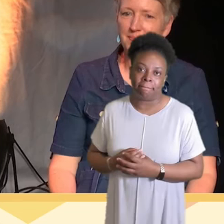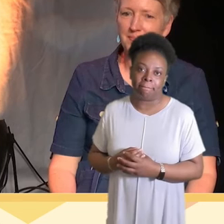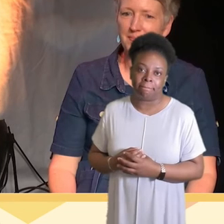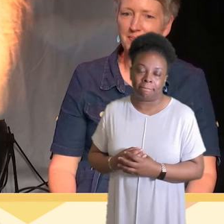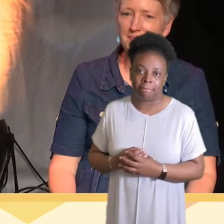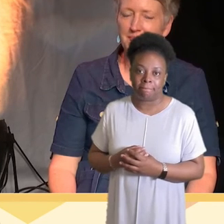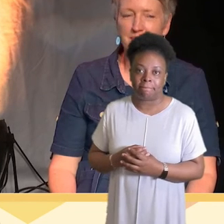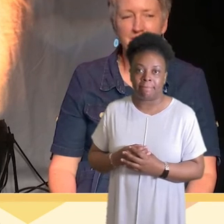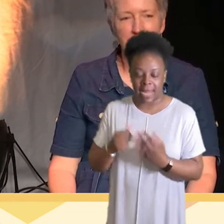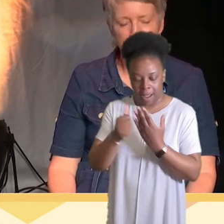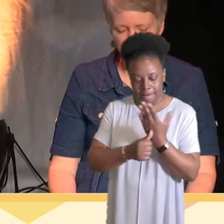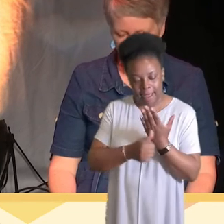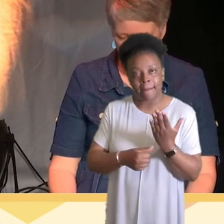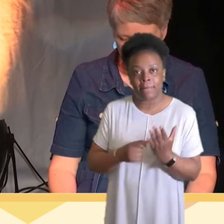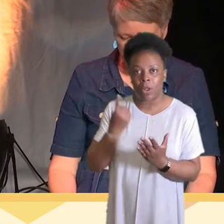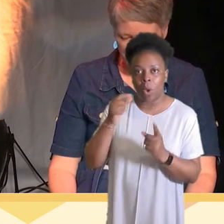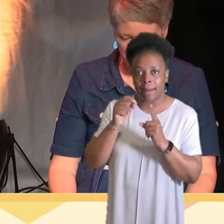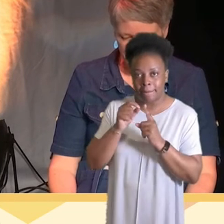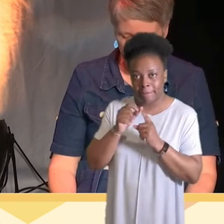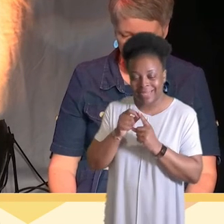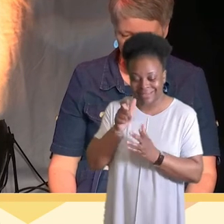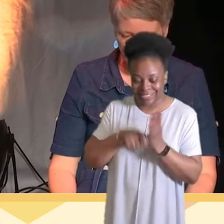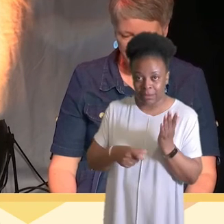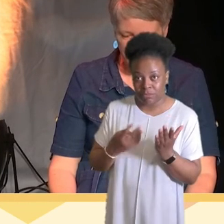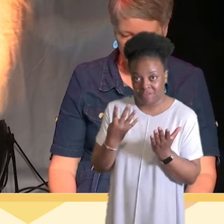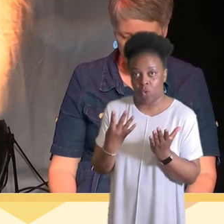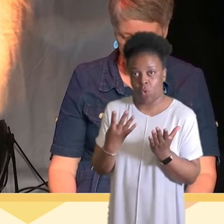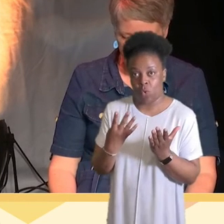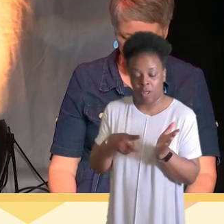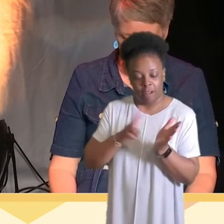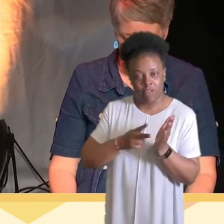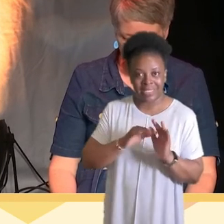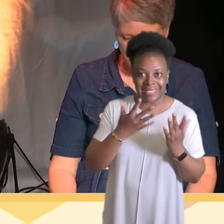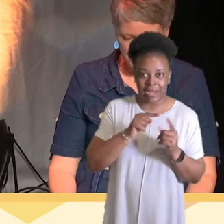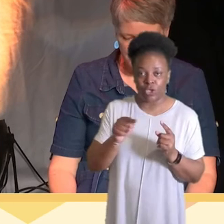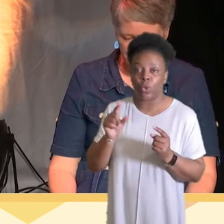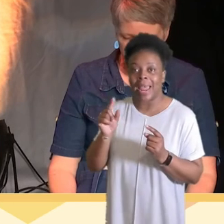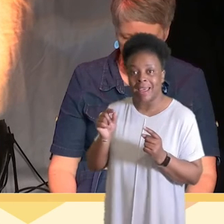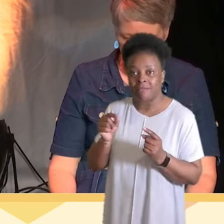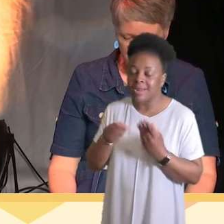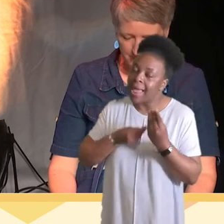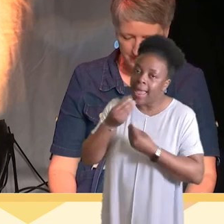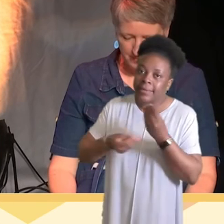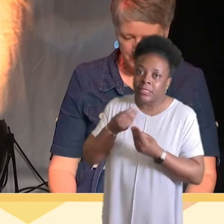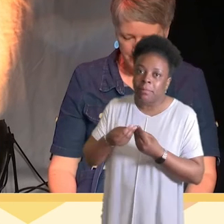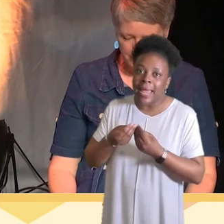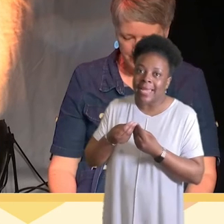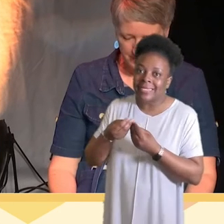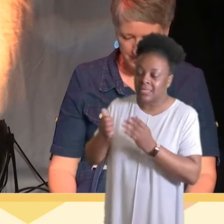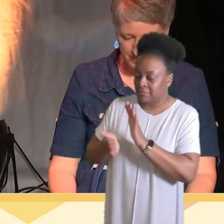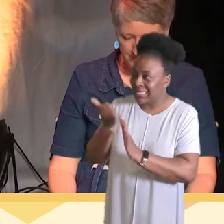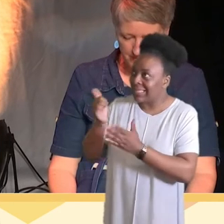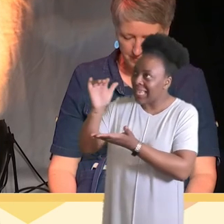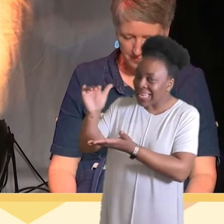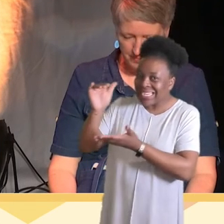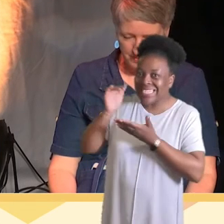1 Peter chapter 4, verses 10 and 11. It talks about gifts given to Christians, but I want it